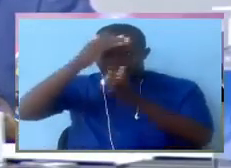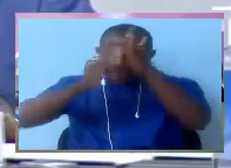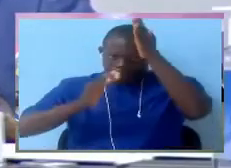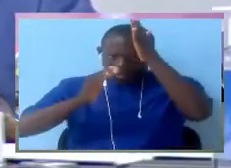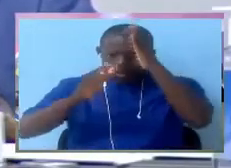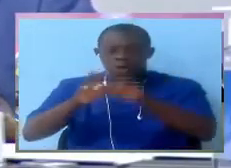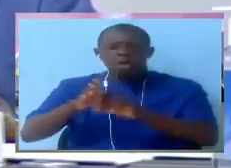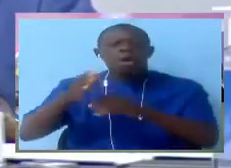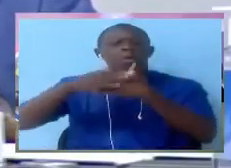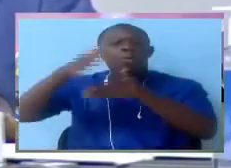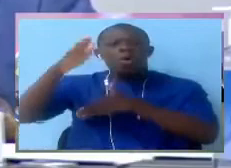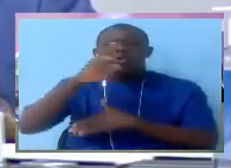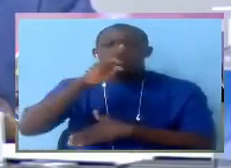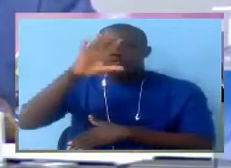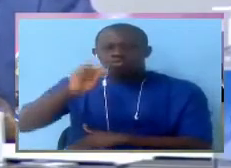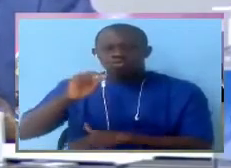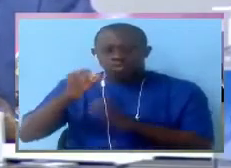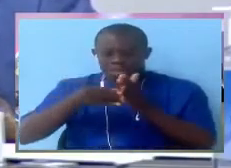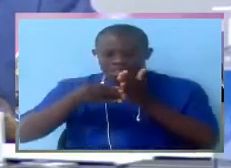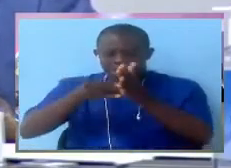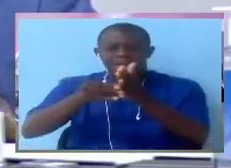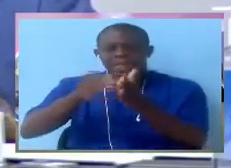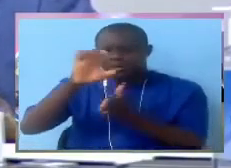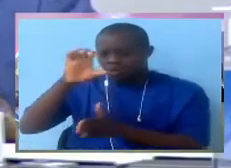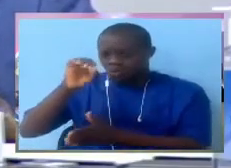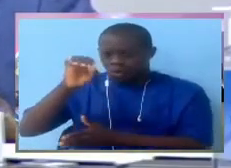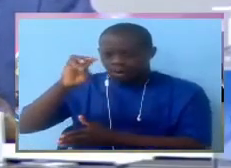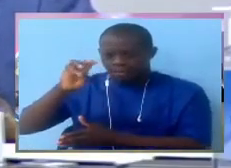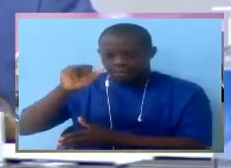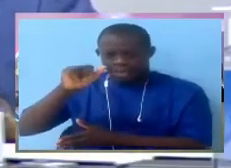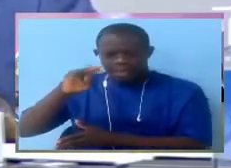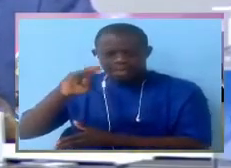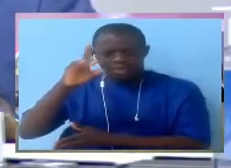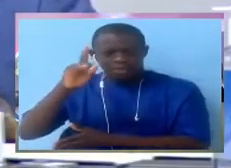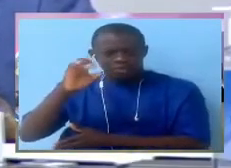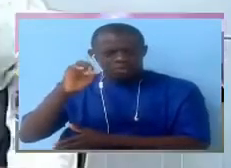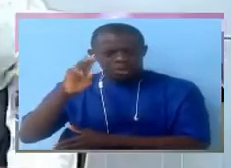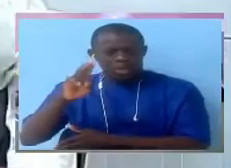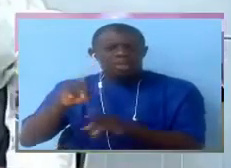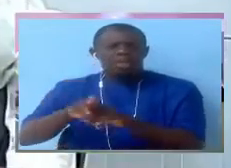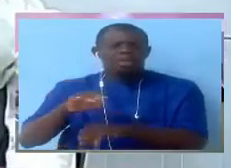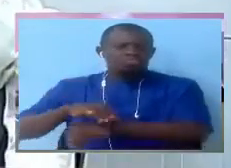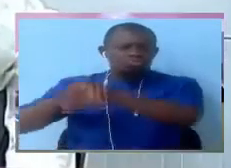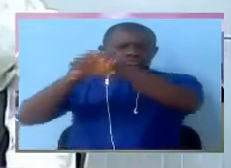to? Ci ban fan ci walli soldat gi fa lañ jé faral di yobbu commandos yi.